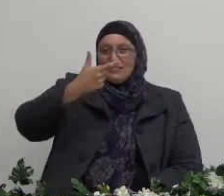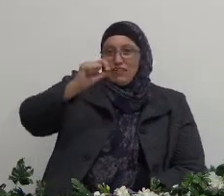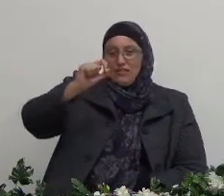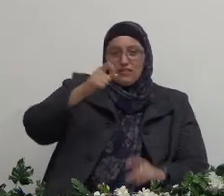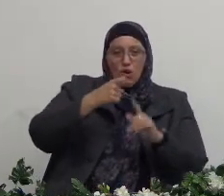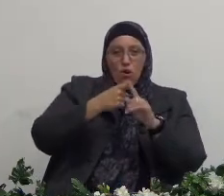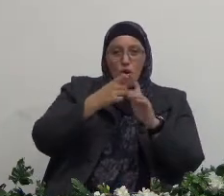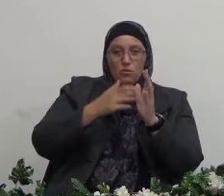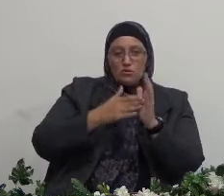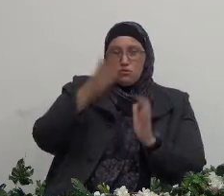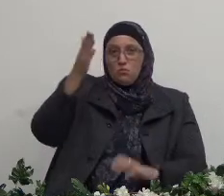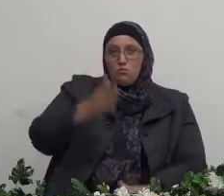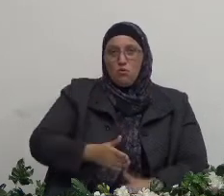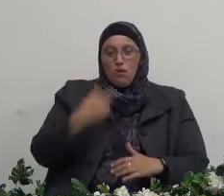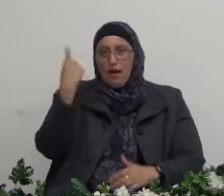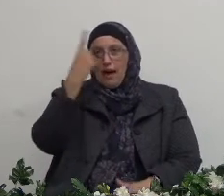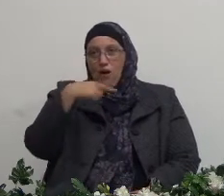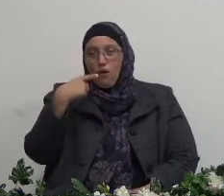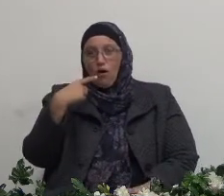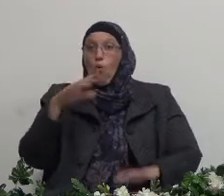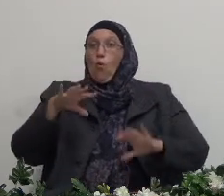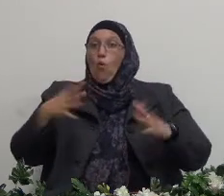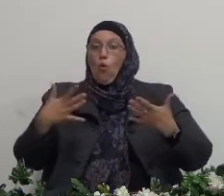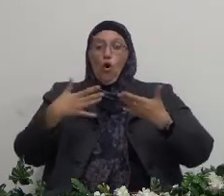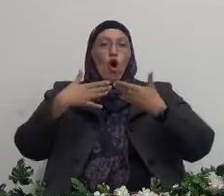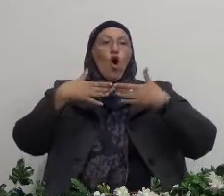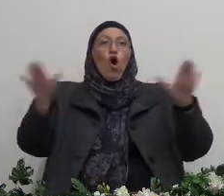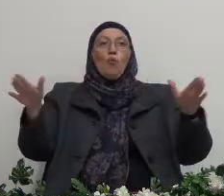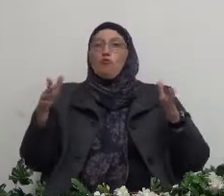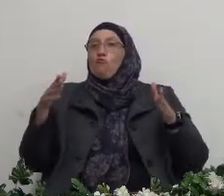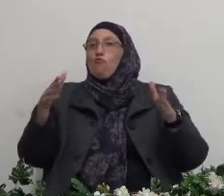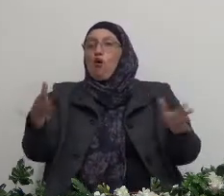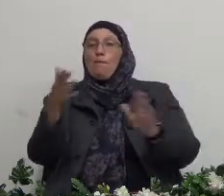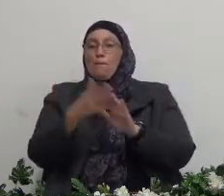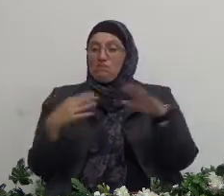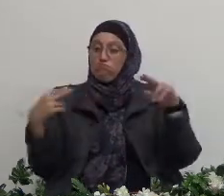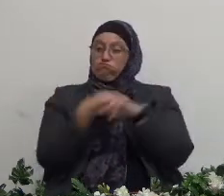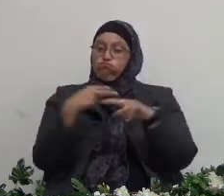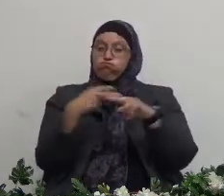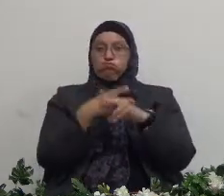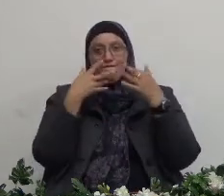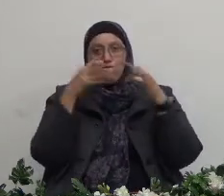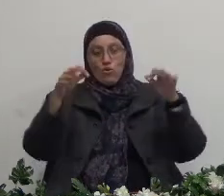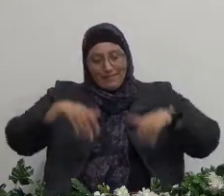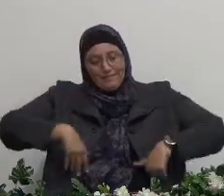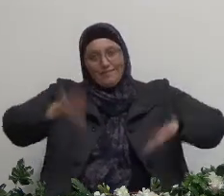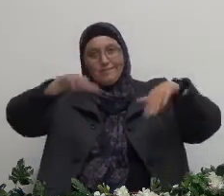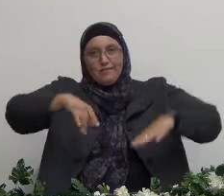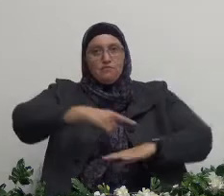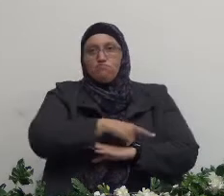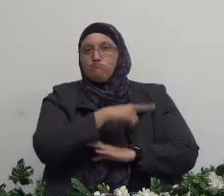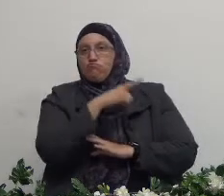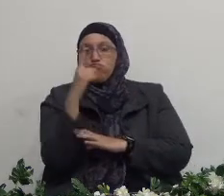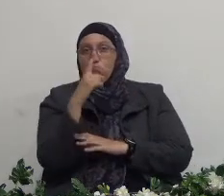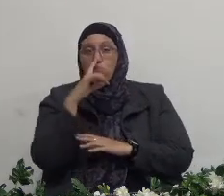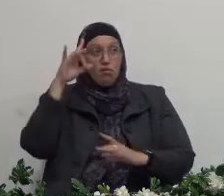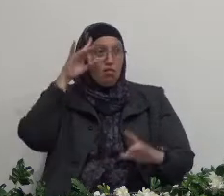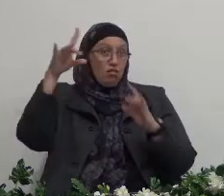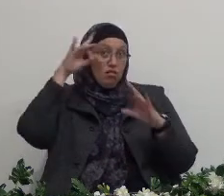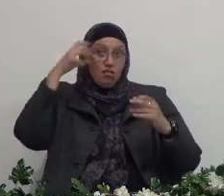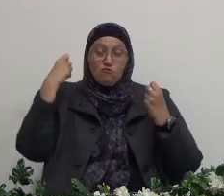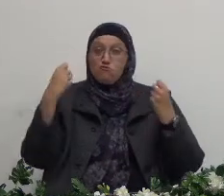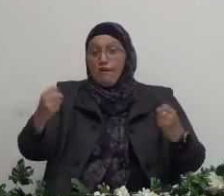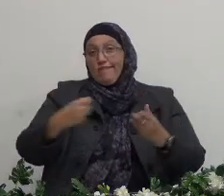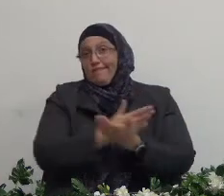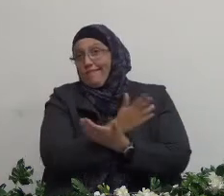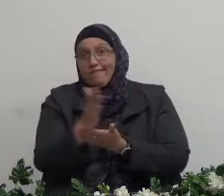have open road on the freeways, which was unlimited. Then they saw that this was dangerous, because then some people would